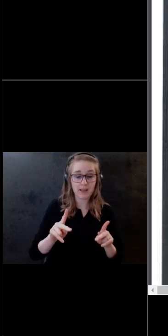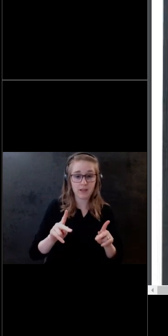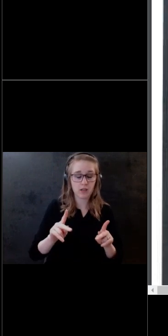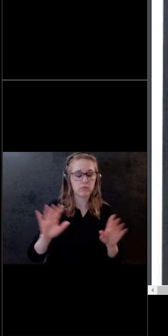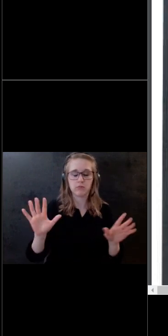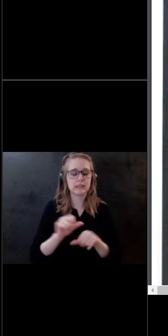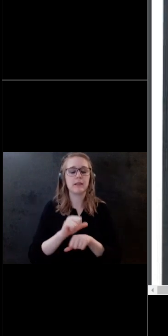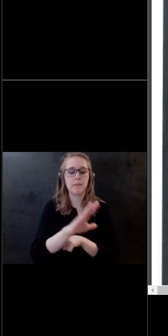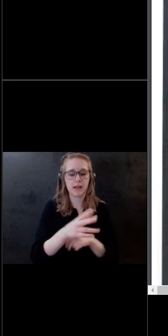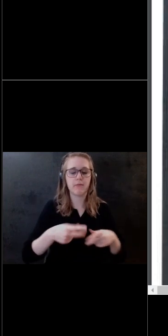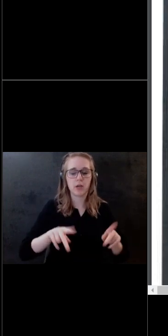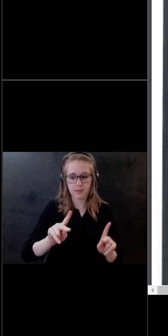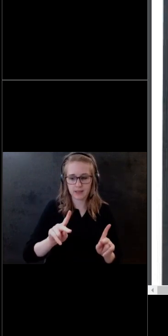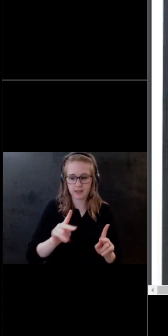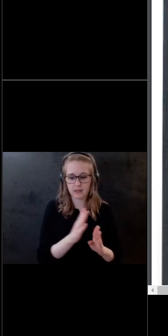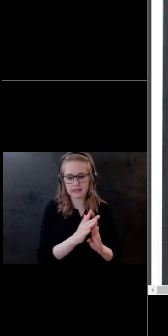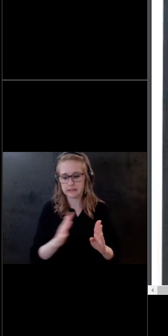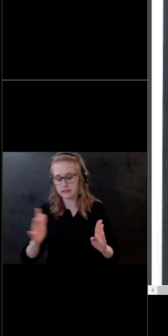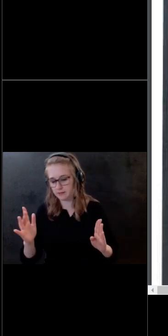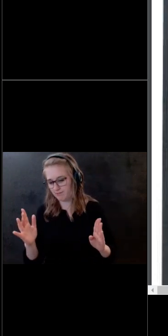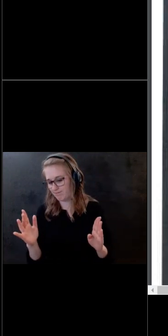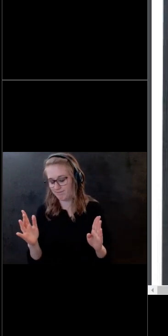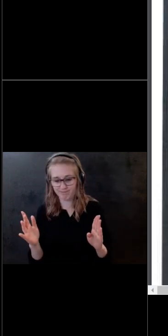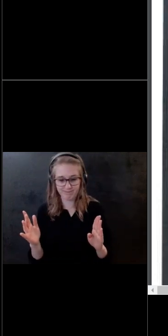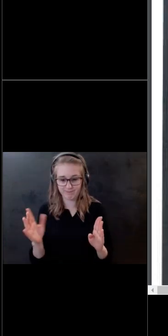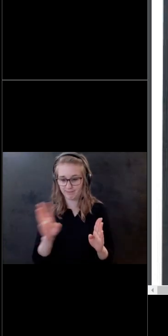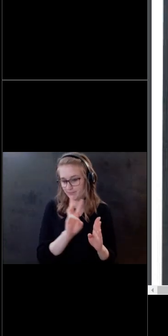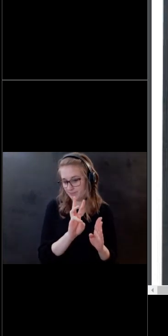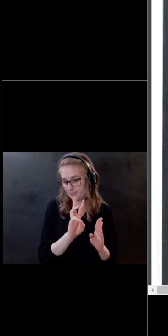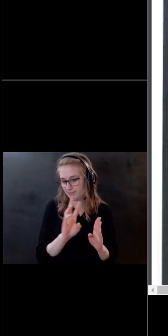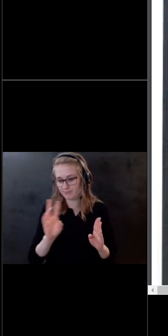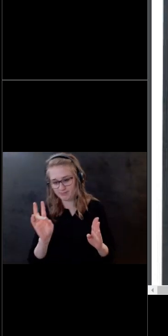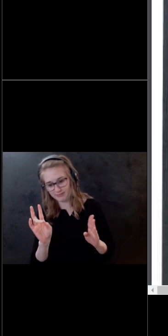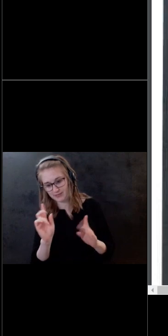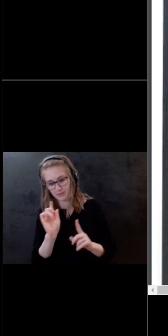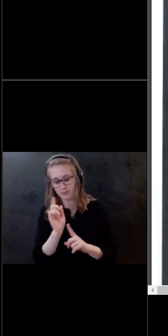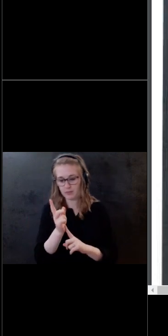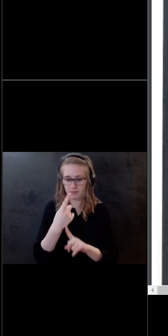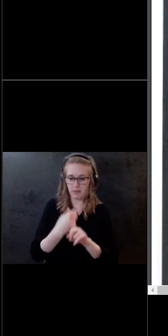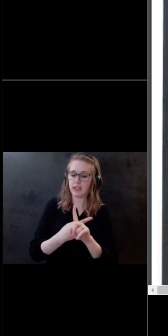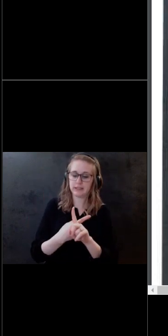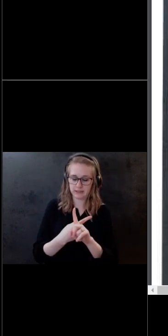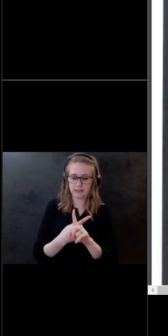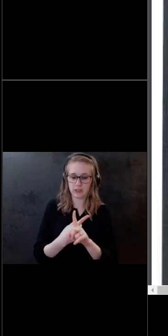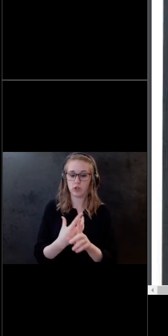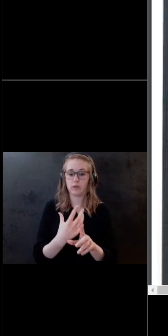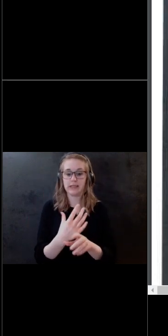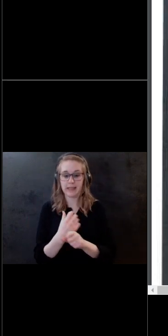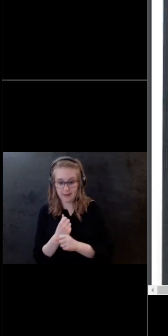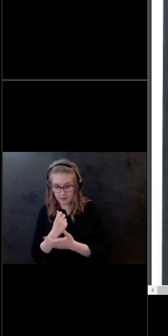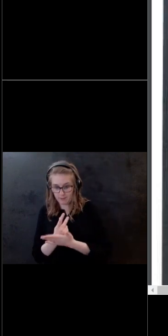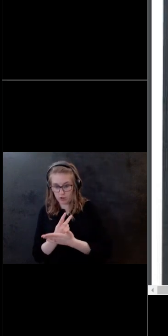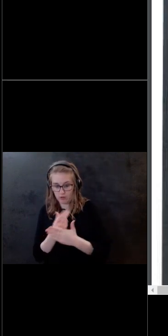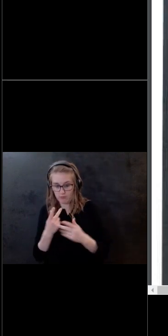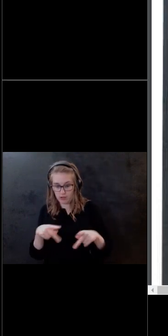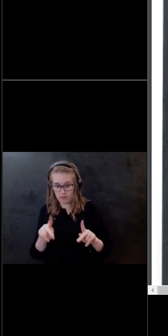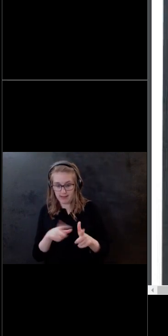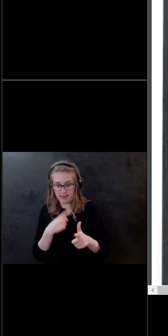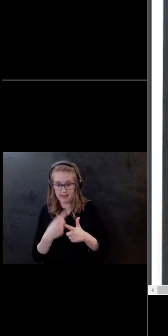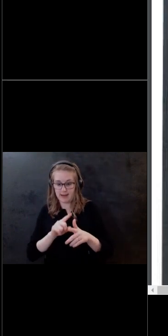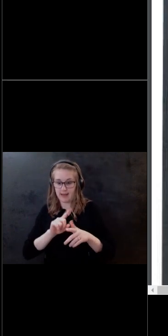submittal of permit, anywhere from 6 to 7 months to get the issuance of permit and then to